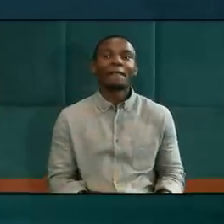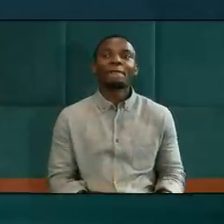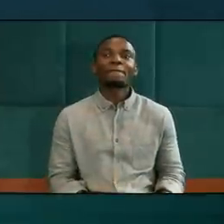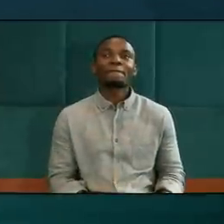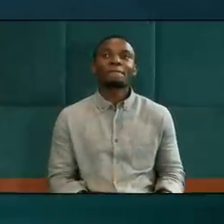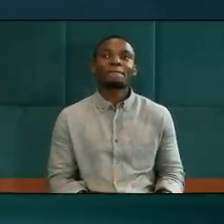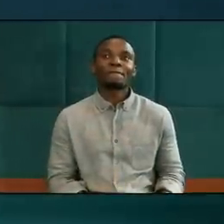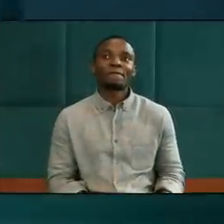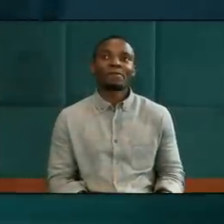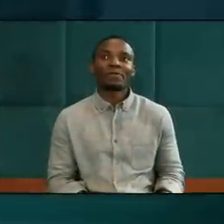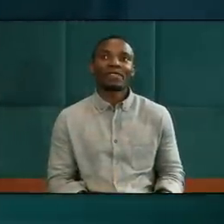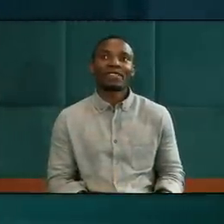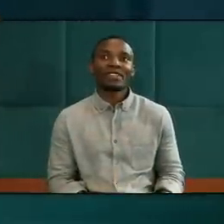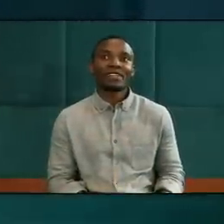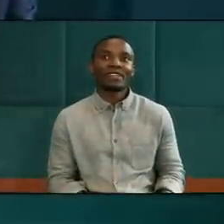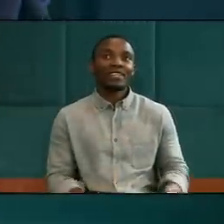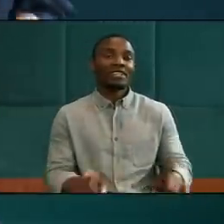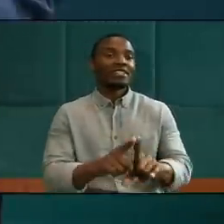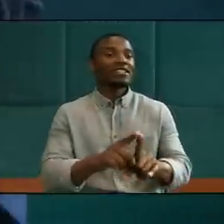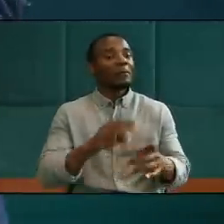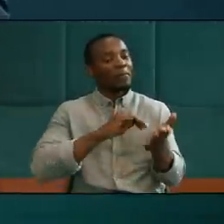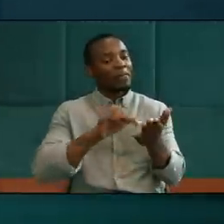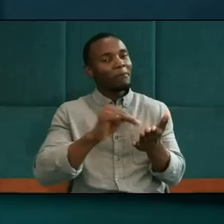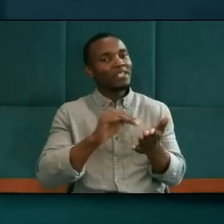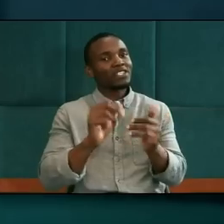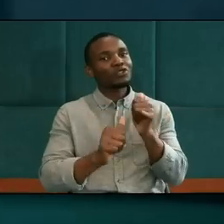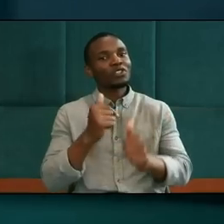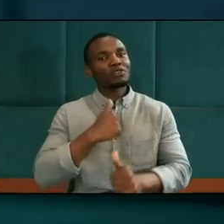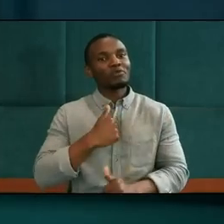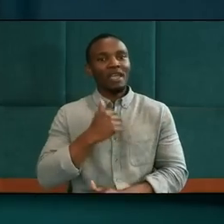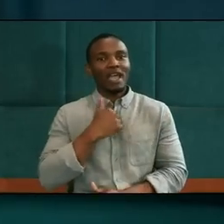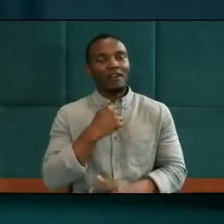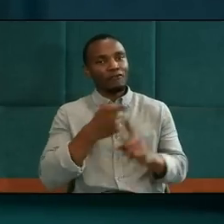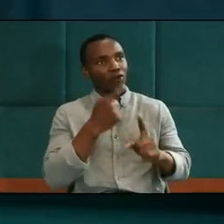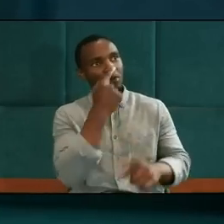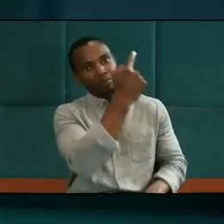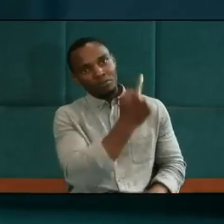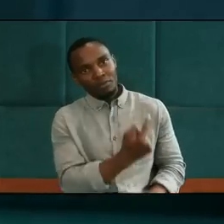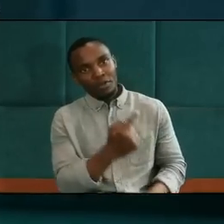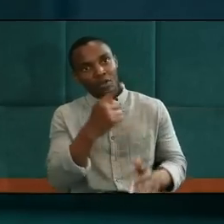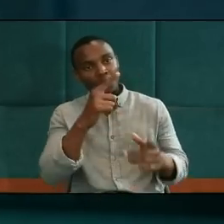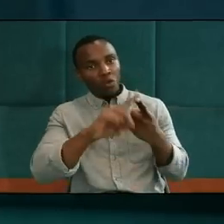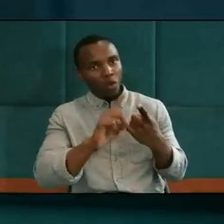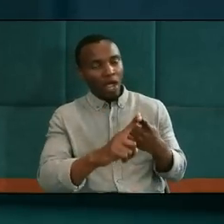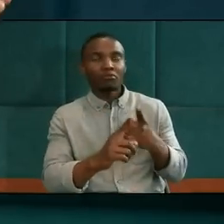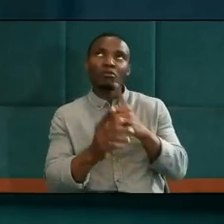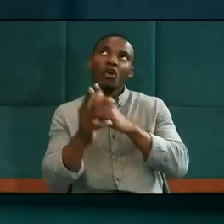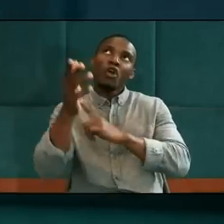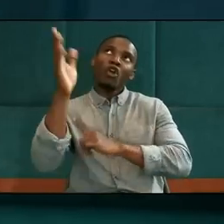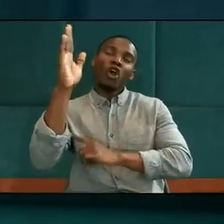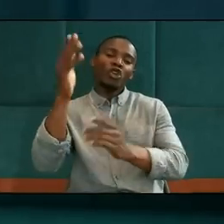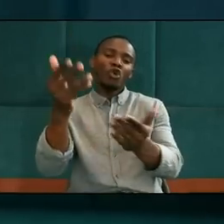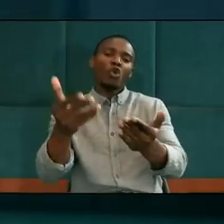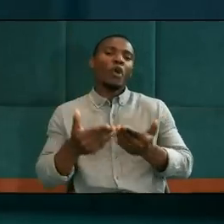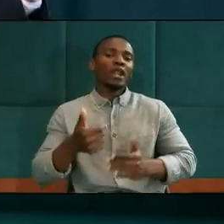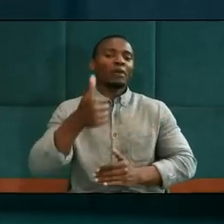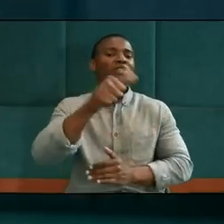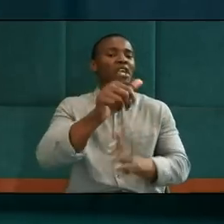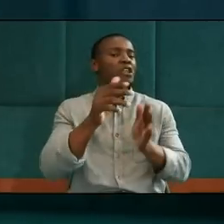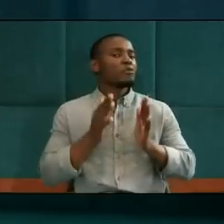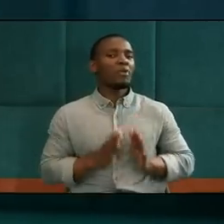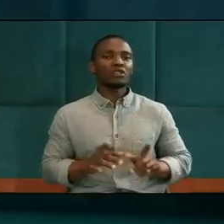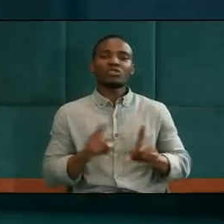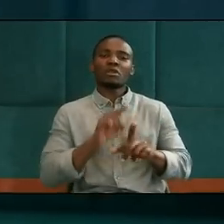Amen. And the message I want to communicate from day one is that God welcomes anybody